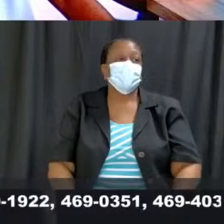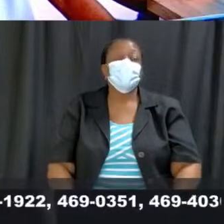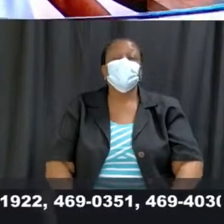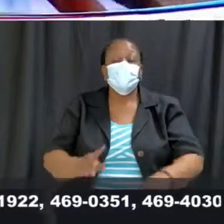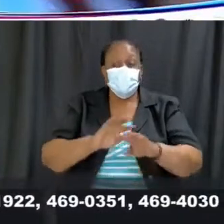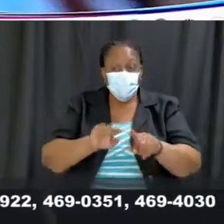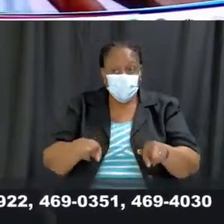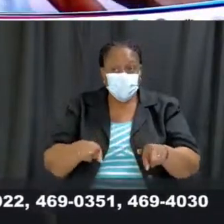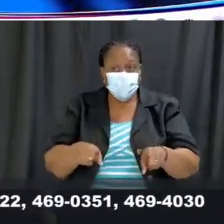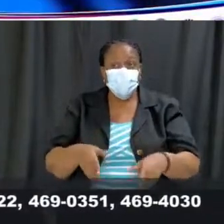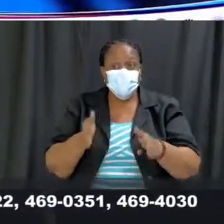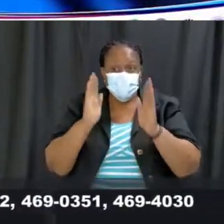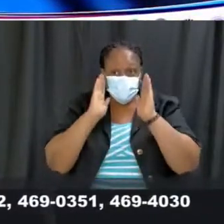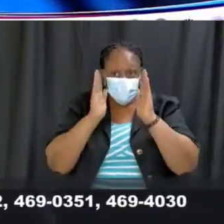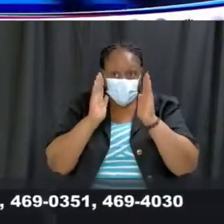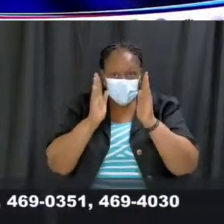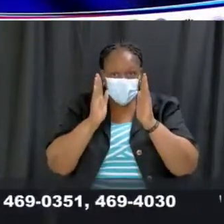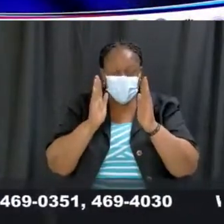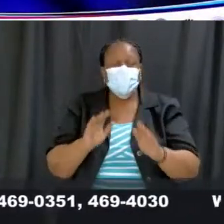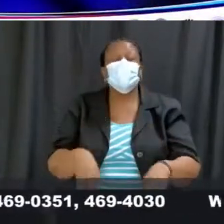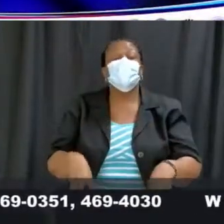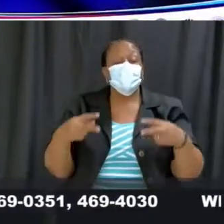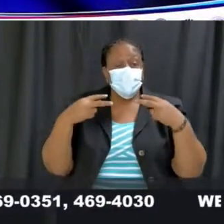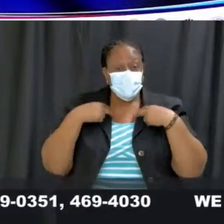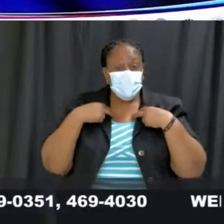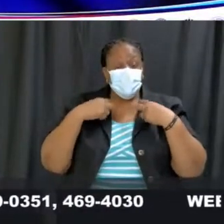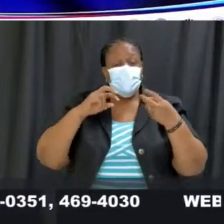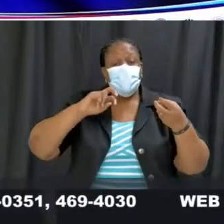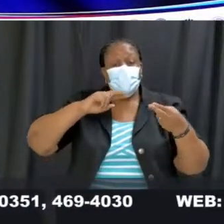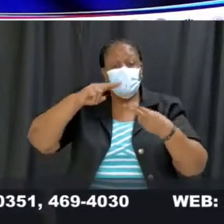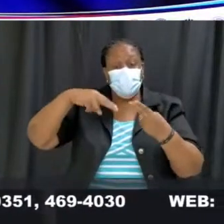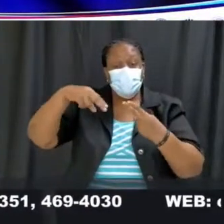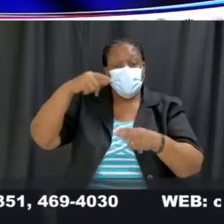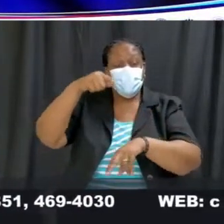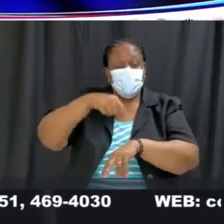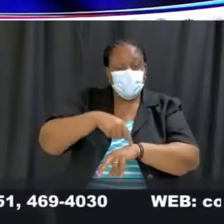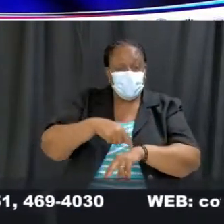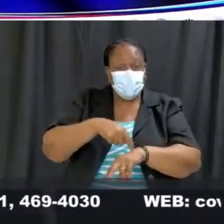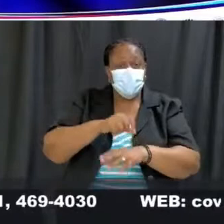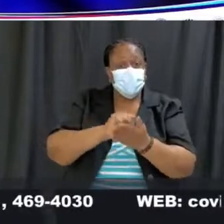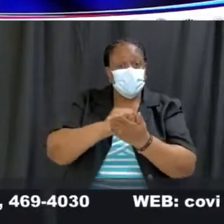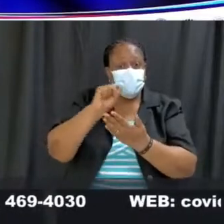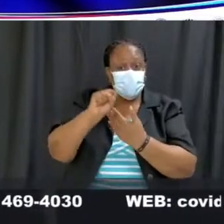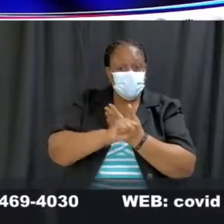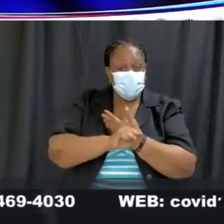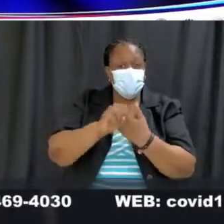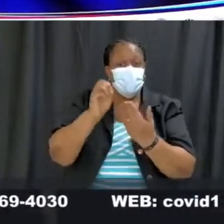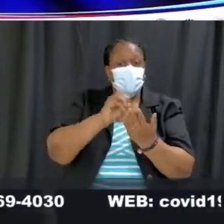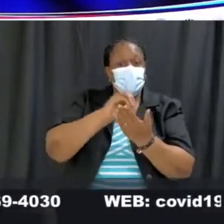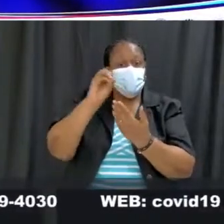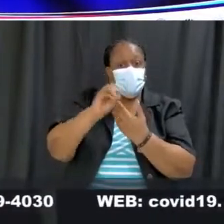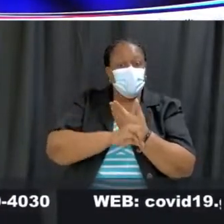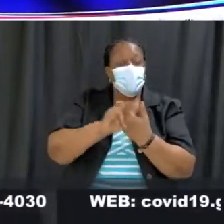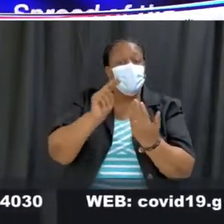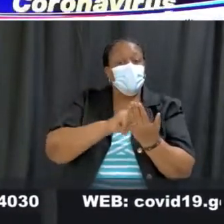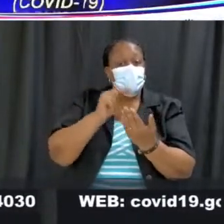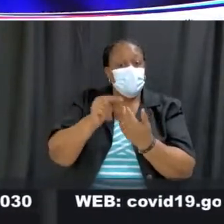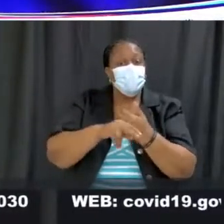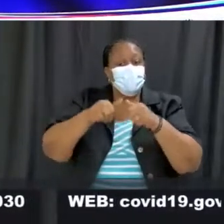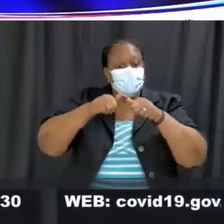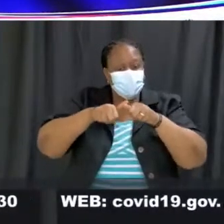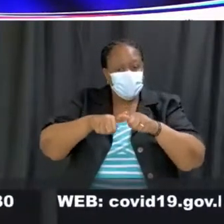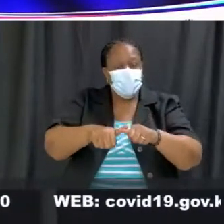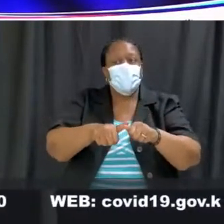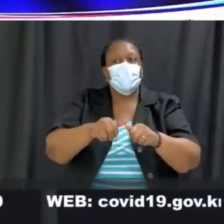remain alert. The hurricane season is still active. We're in the peak of the season, and I want to appeal to persons to be ready, be